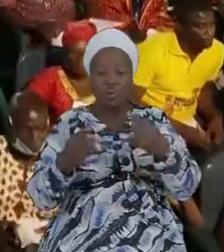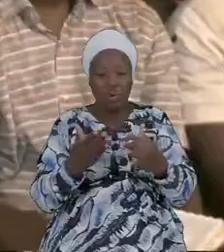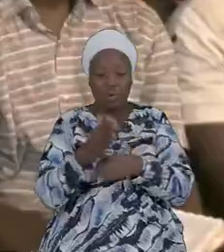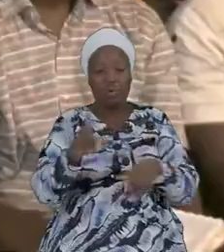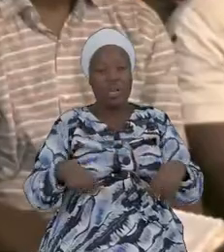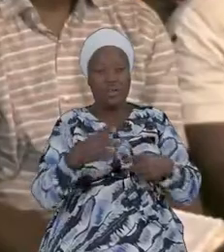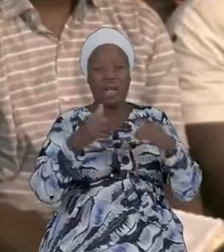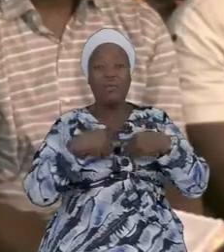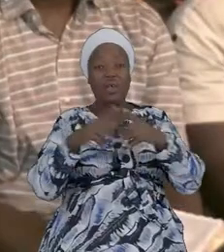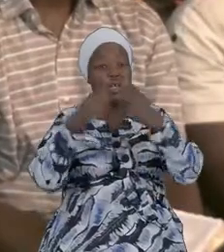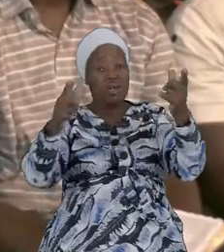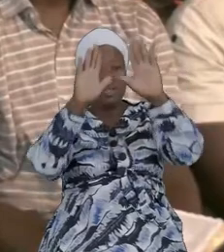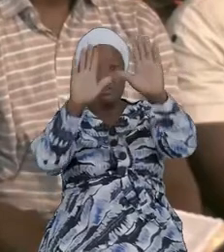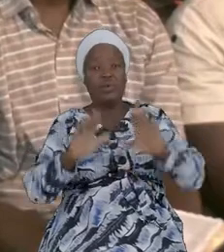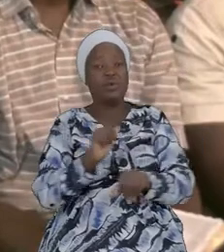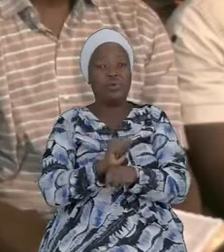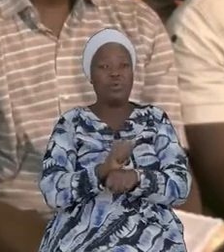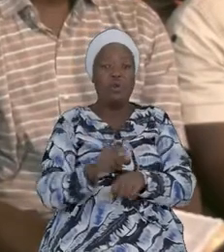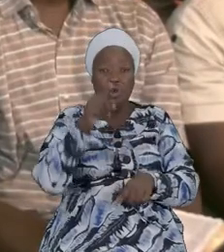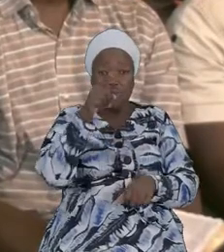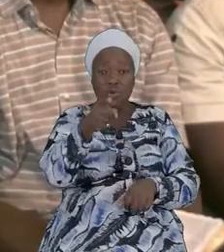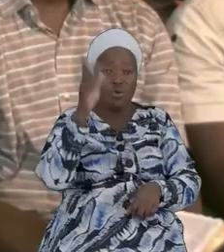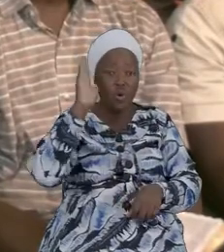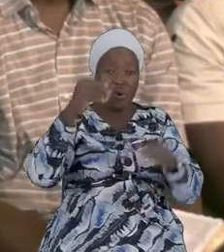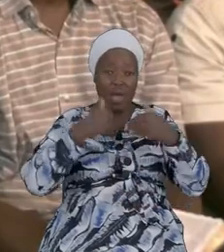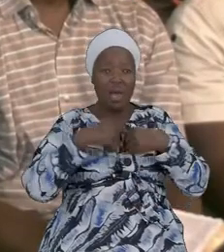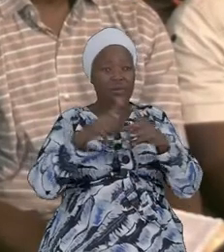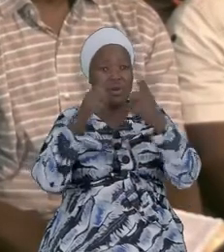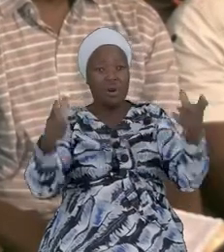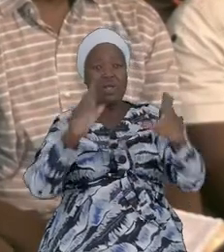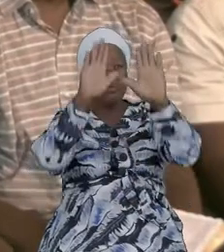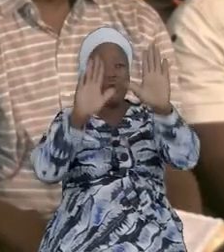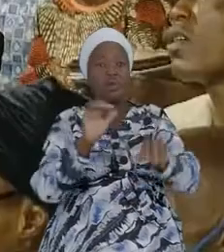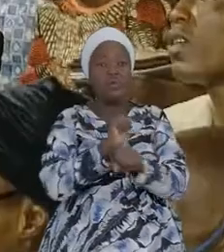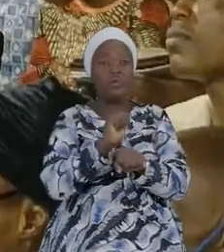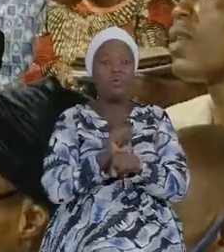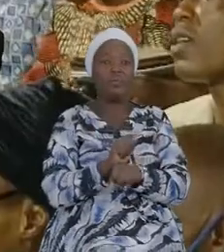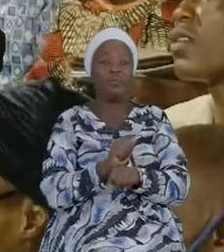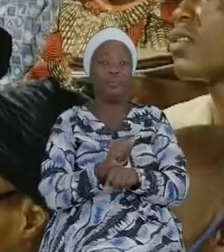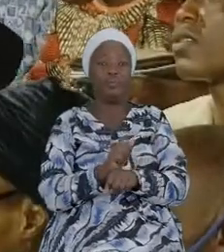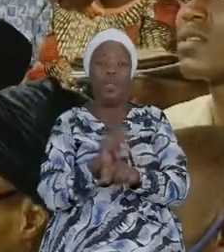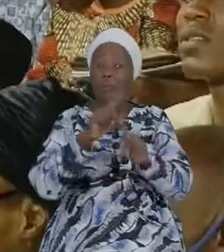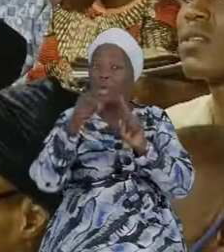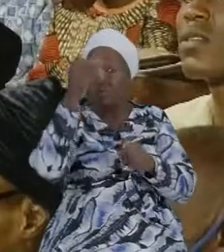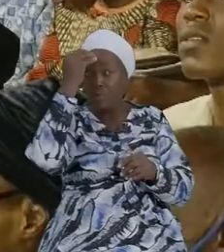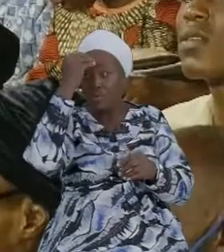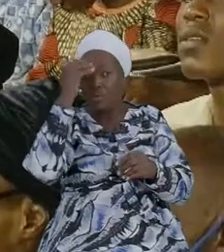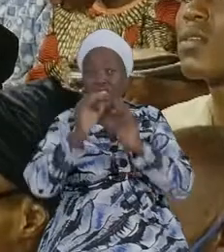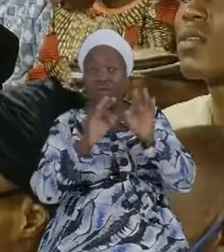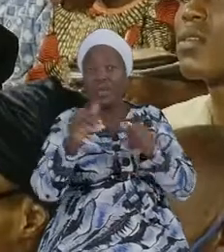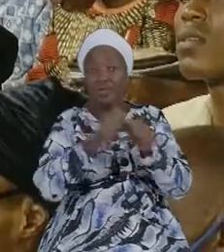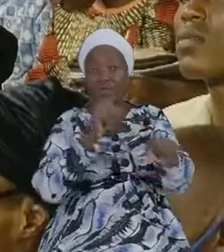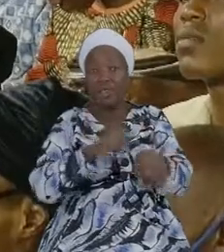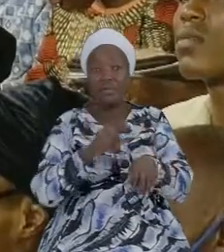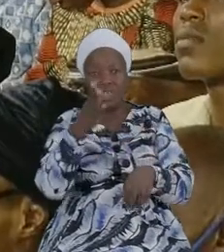incredible miracle. I said you will have incredible miracle. But you know, if every time